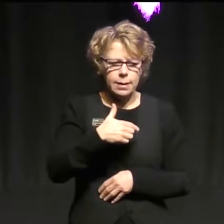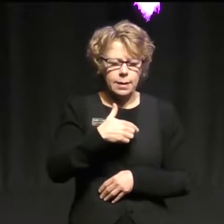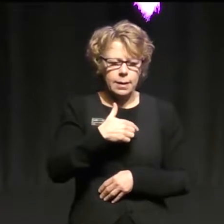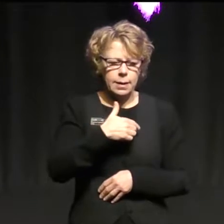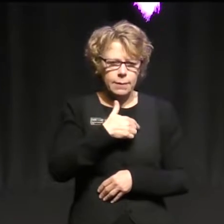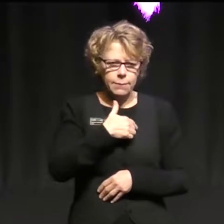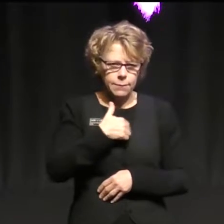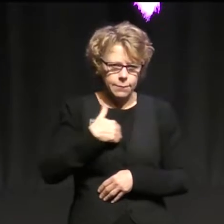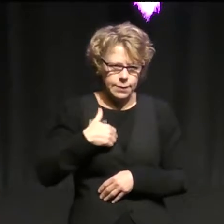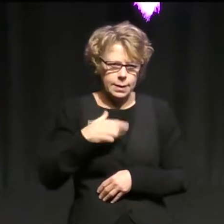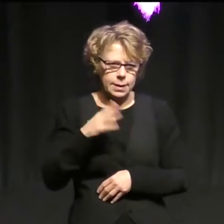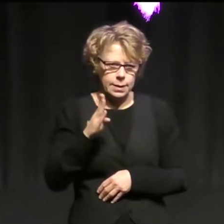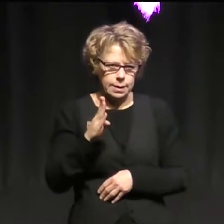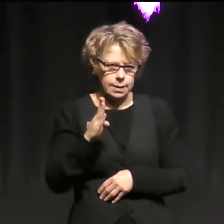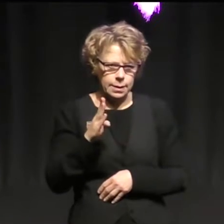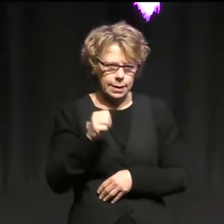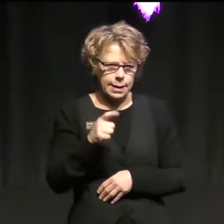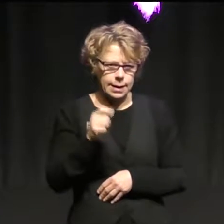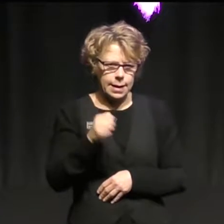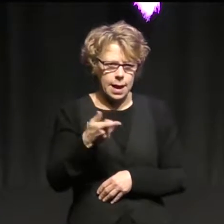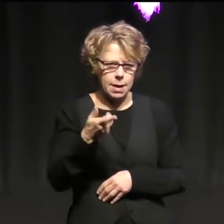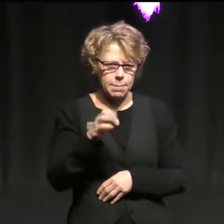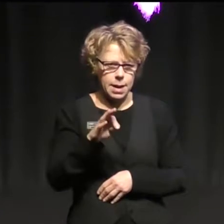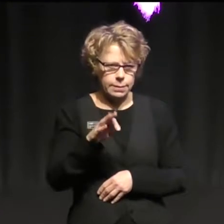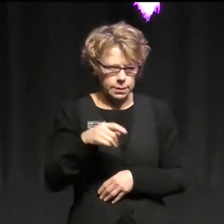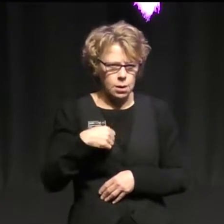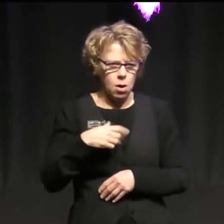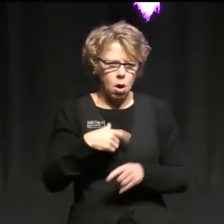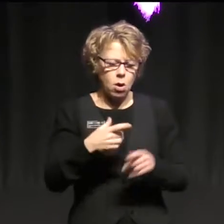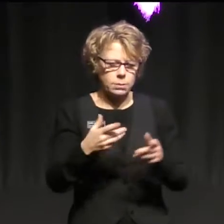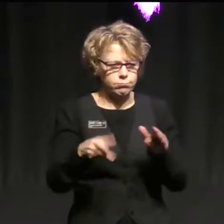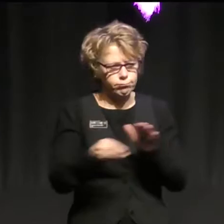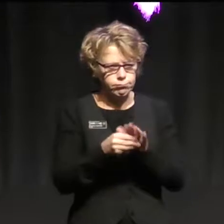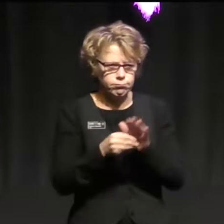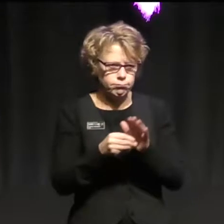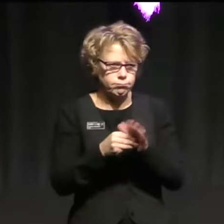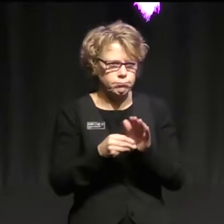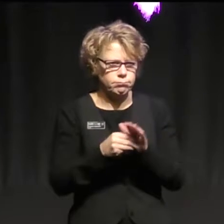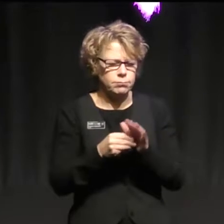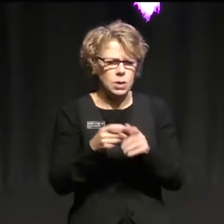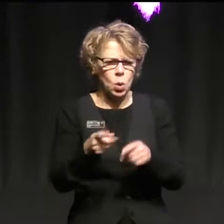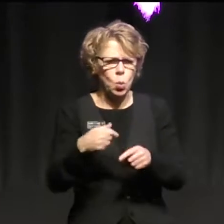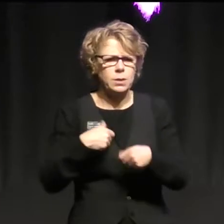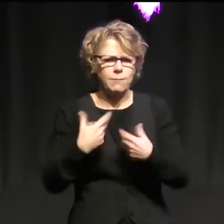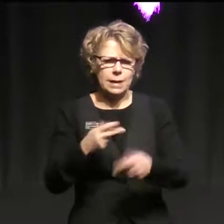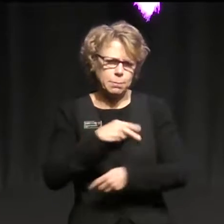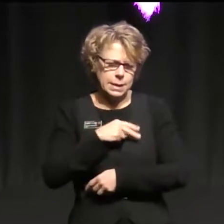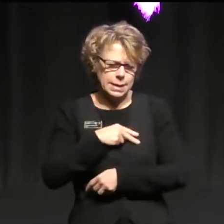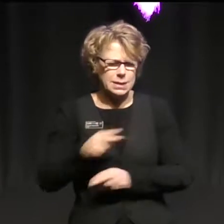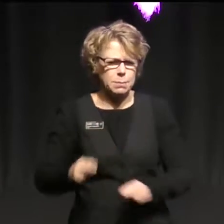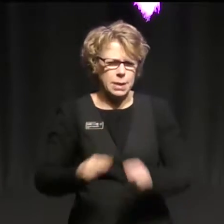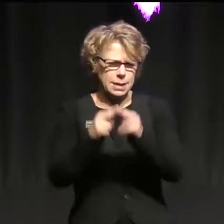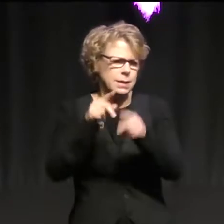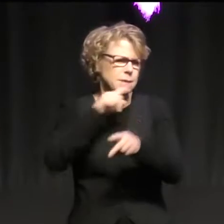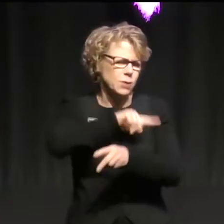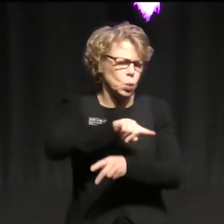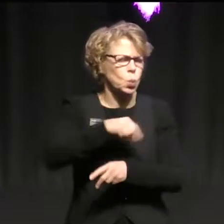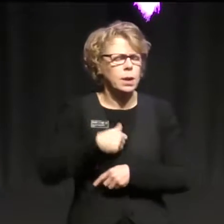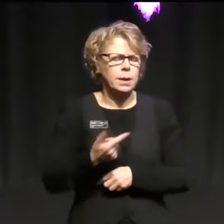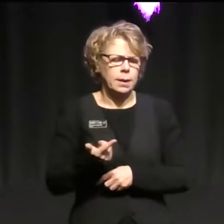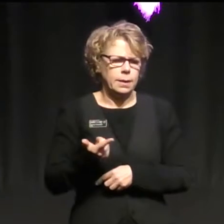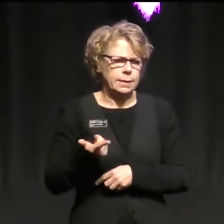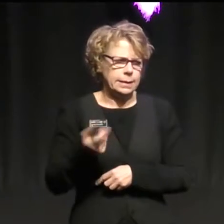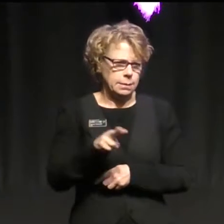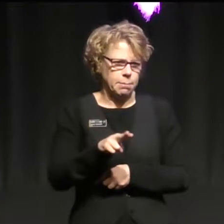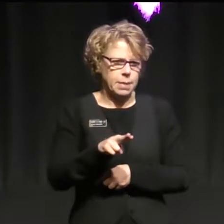founder, has brought about this, which was presented at COP21 in Paris last year. And to give